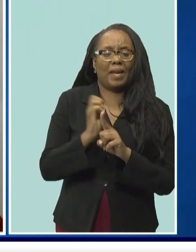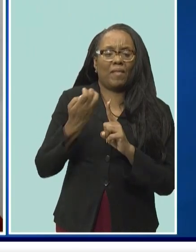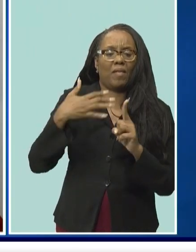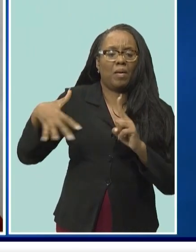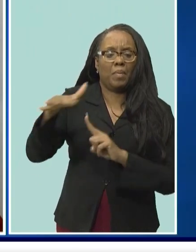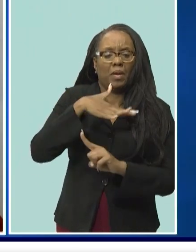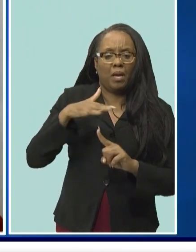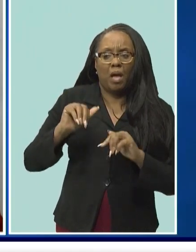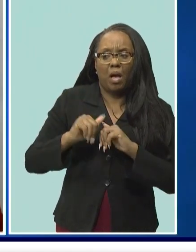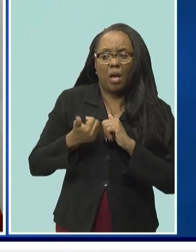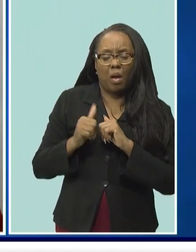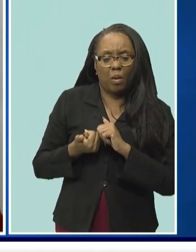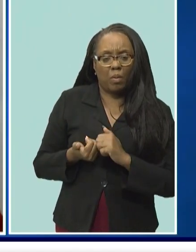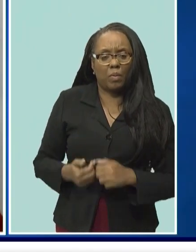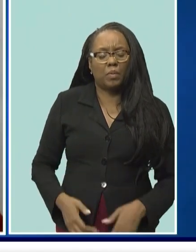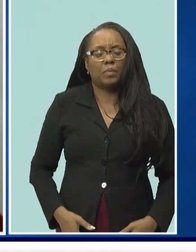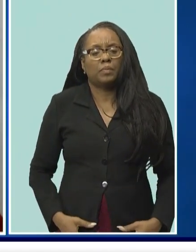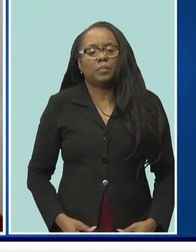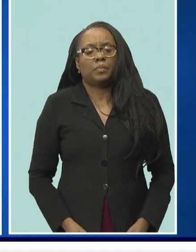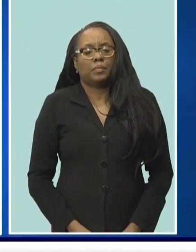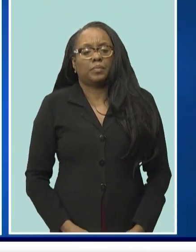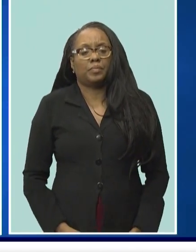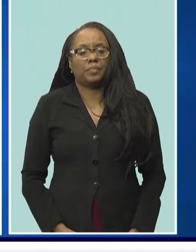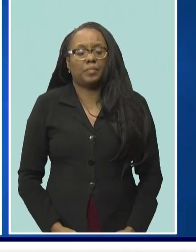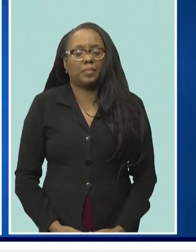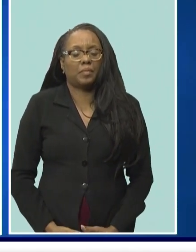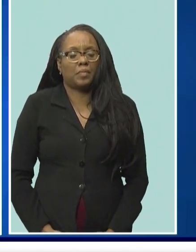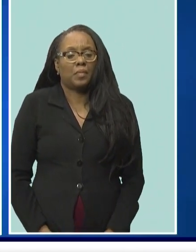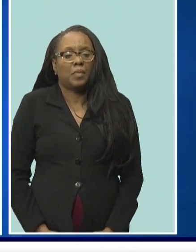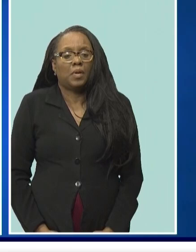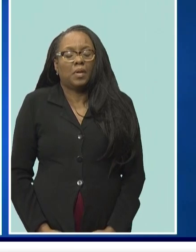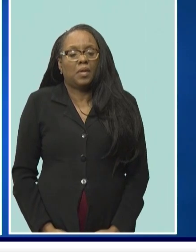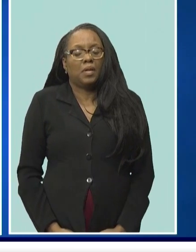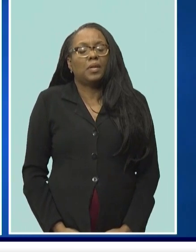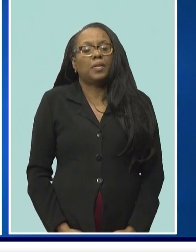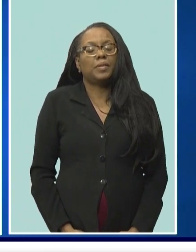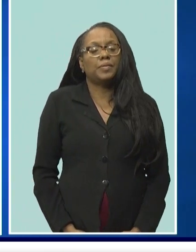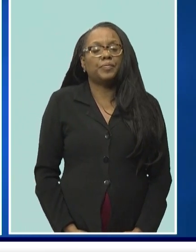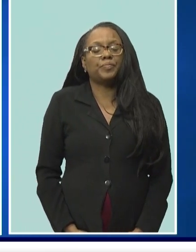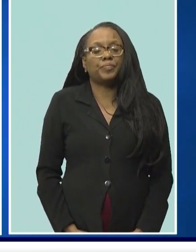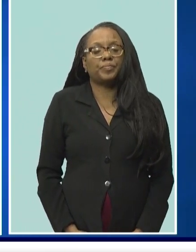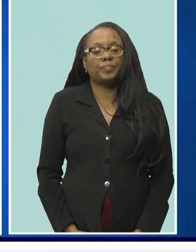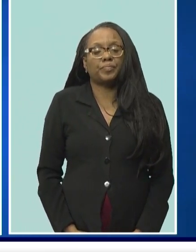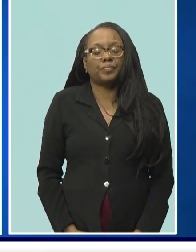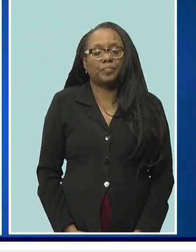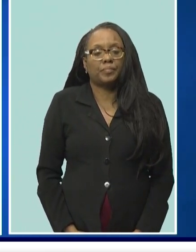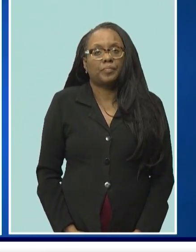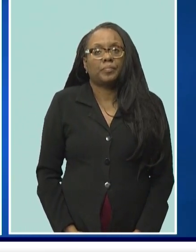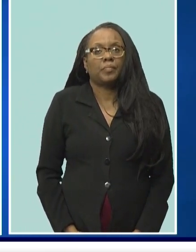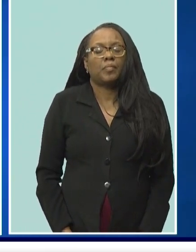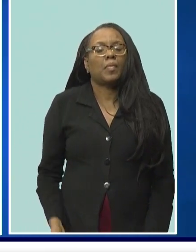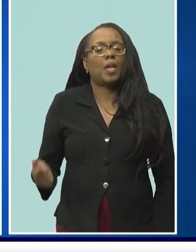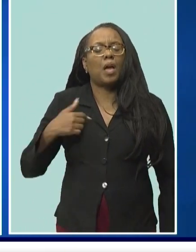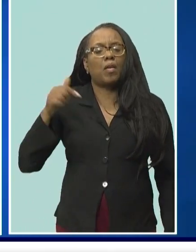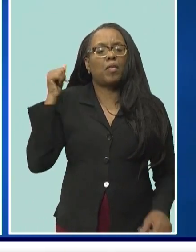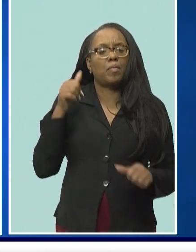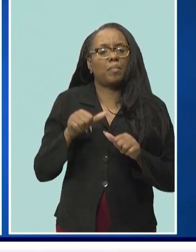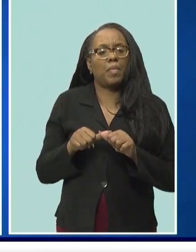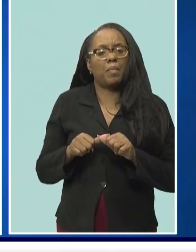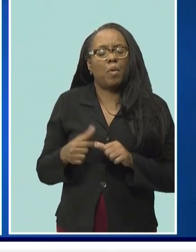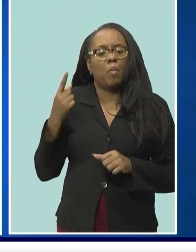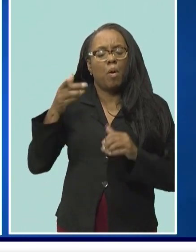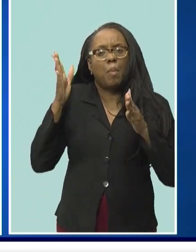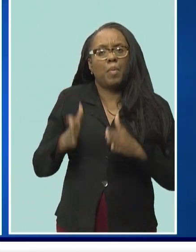change? Well, I think in terms of the approach to climate change, it was Sir Richard Branson who mentioned